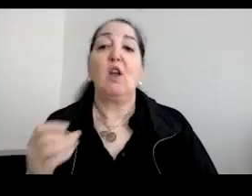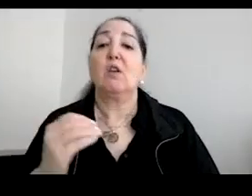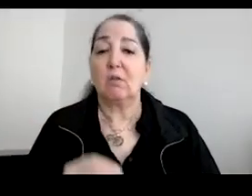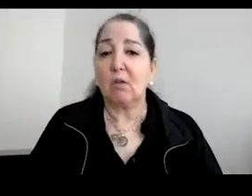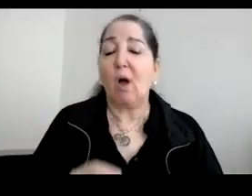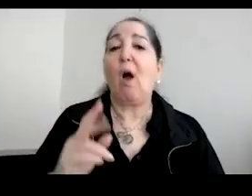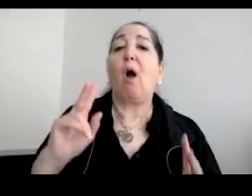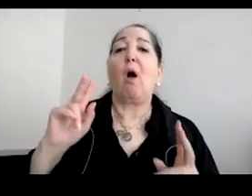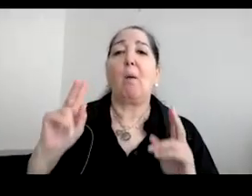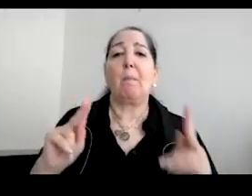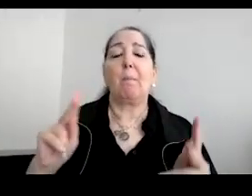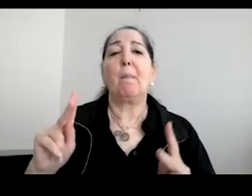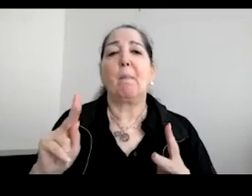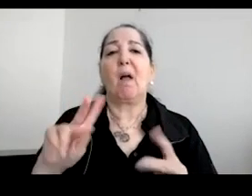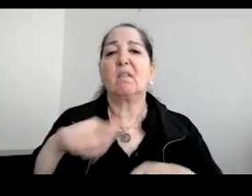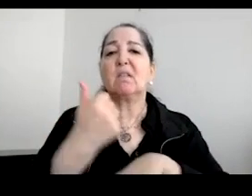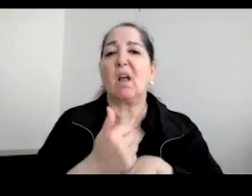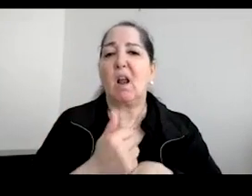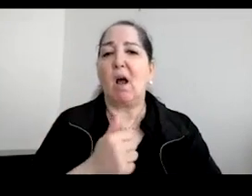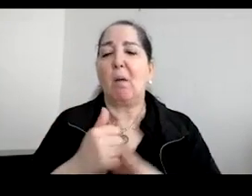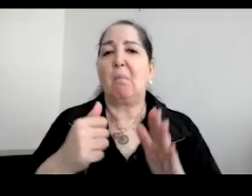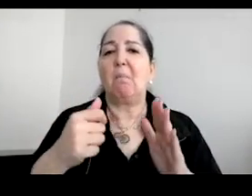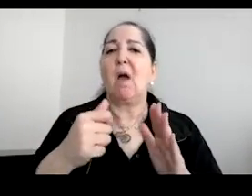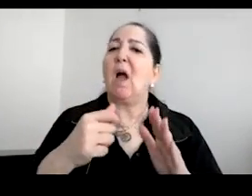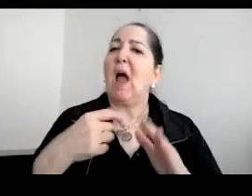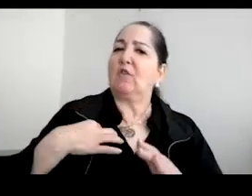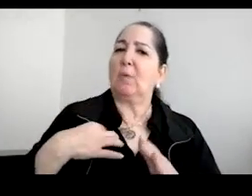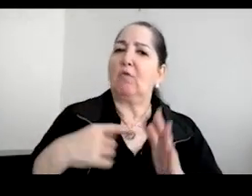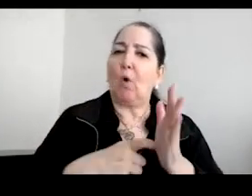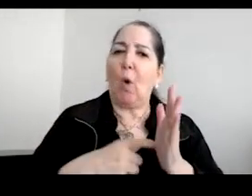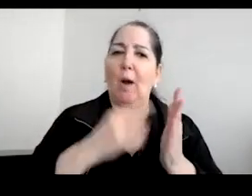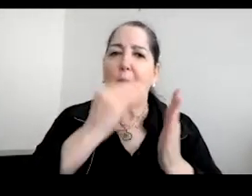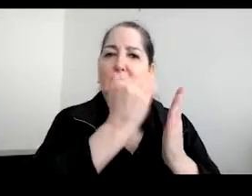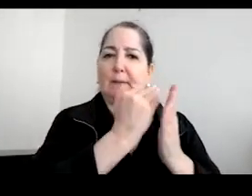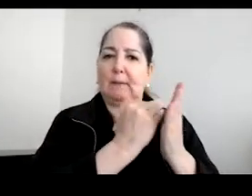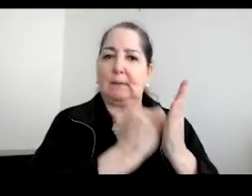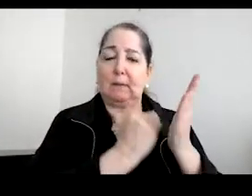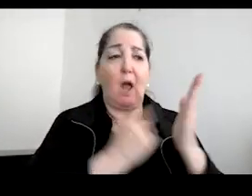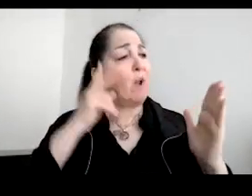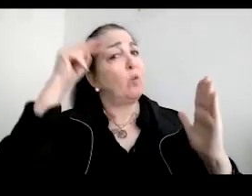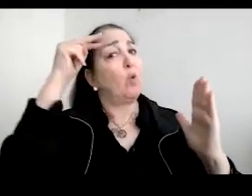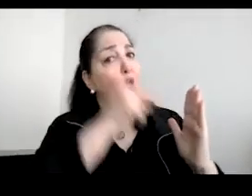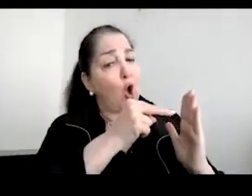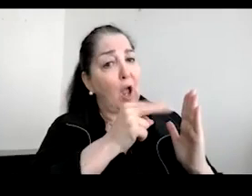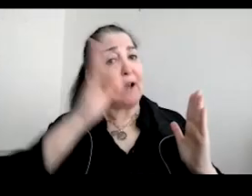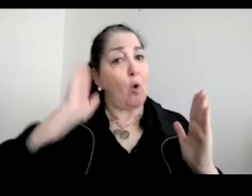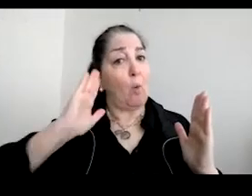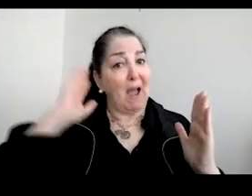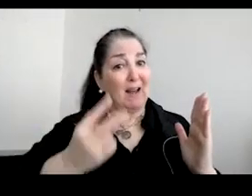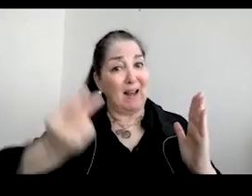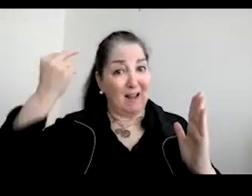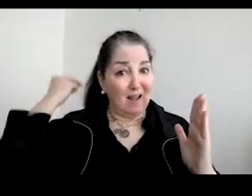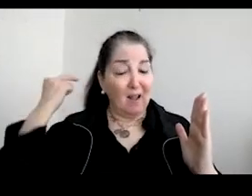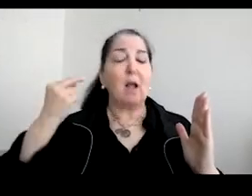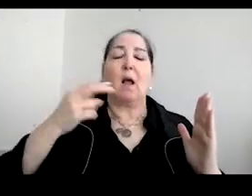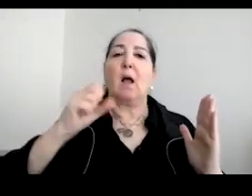that, at least if you go back to the history, were very explicitly racist and exclusionary by design,